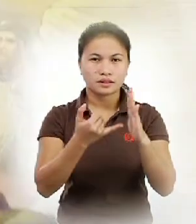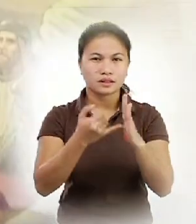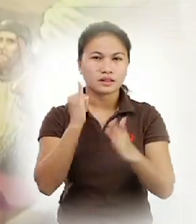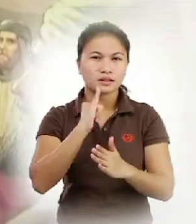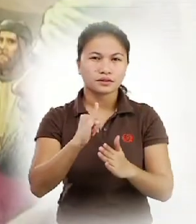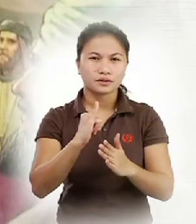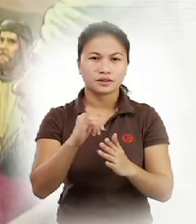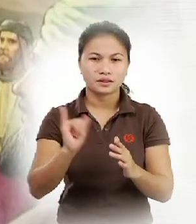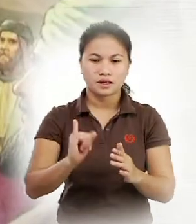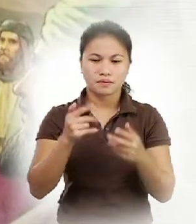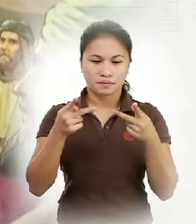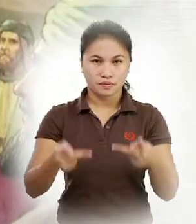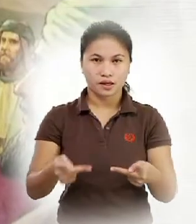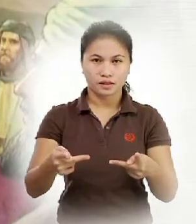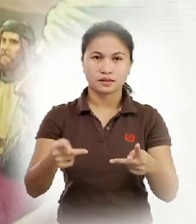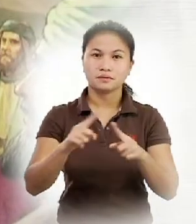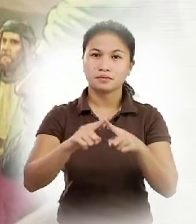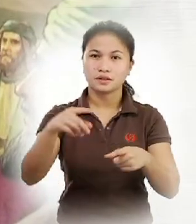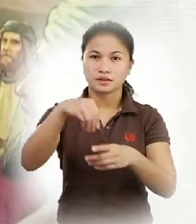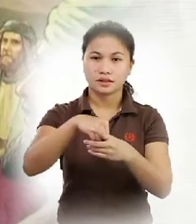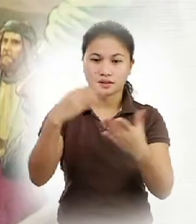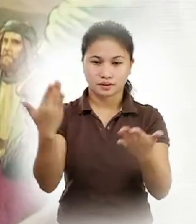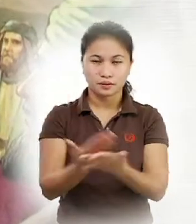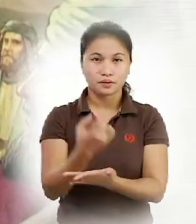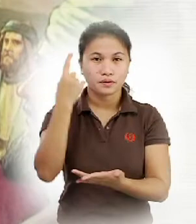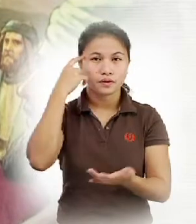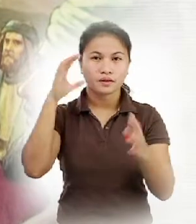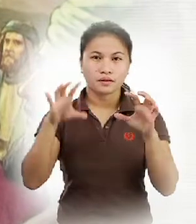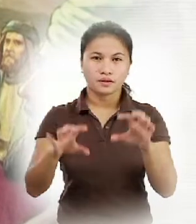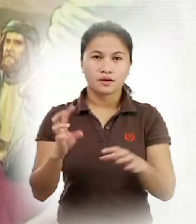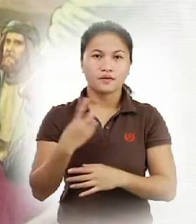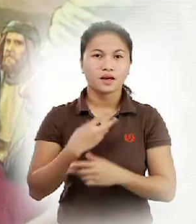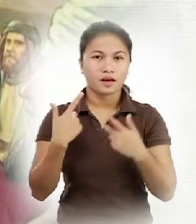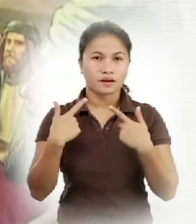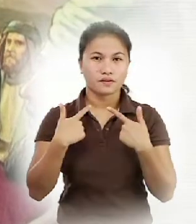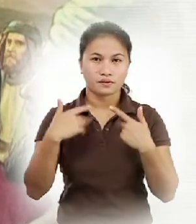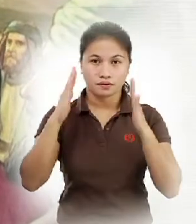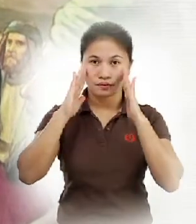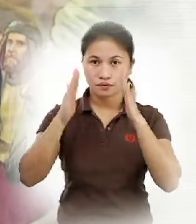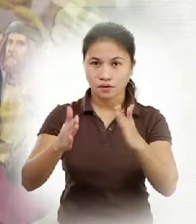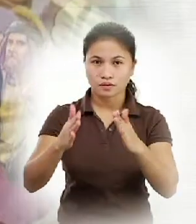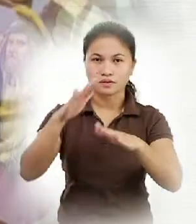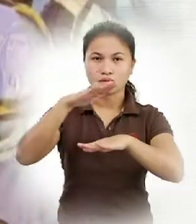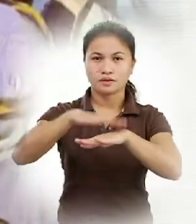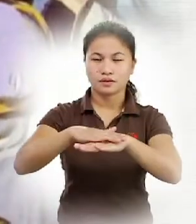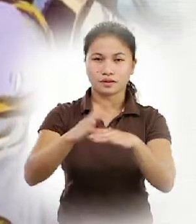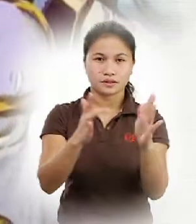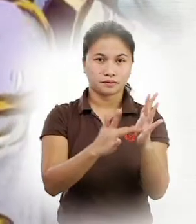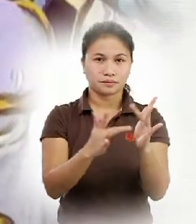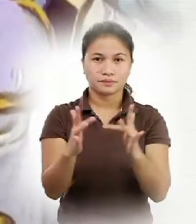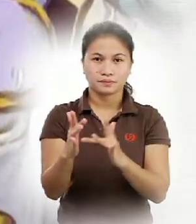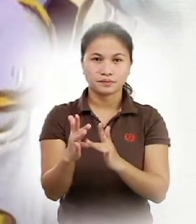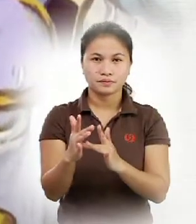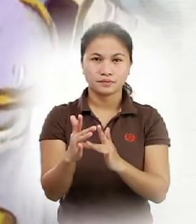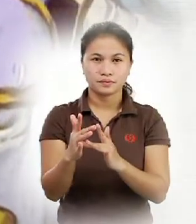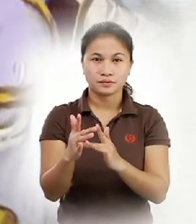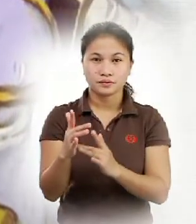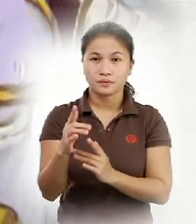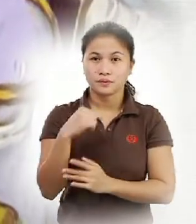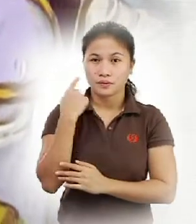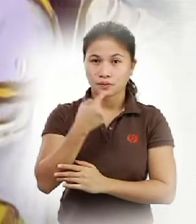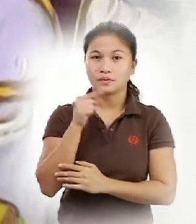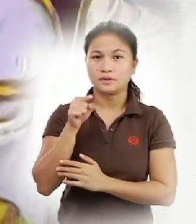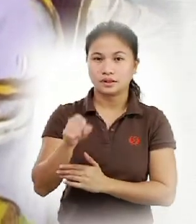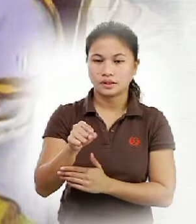presence. But then in the new covenant, we have the focus on Jesus, the humble one,